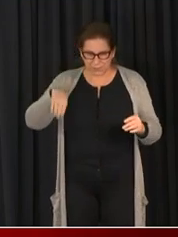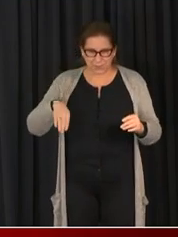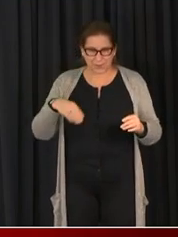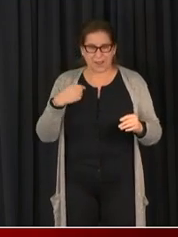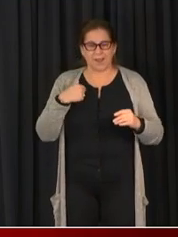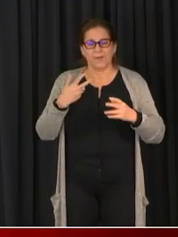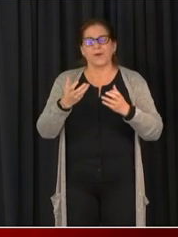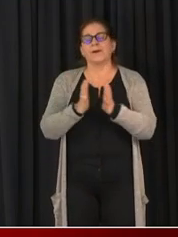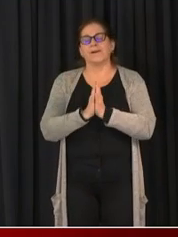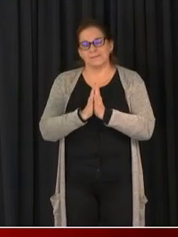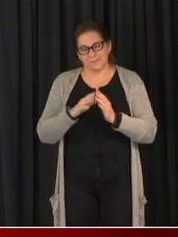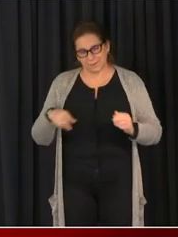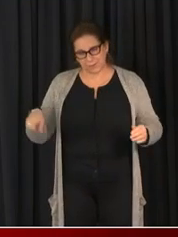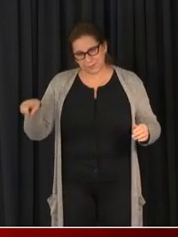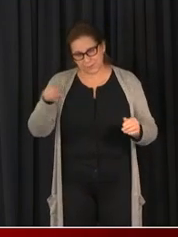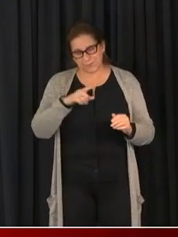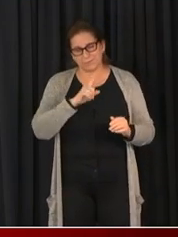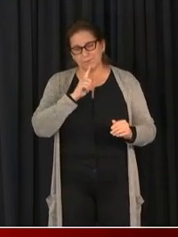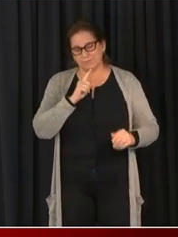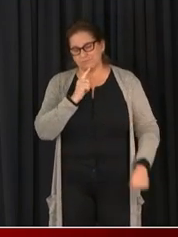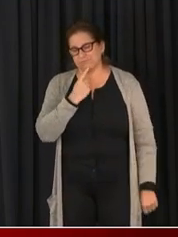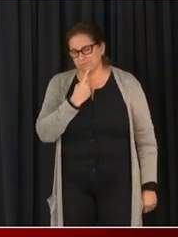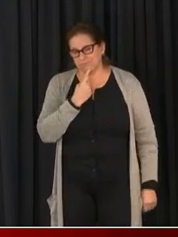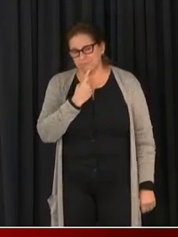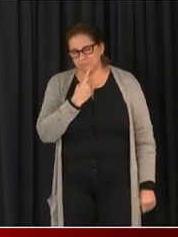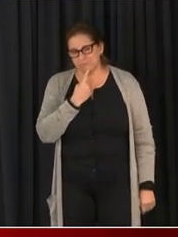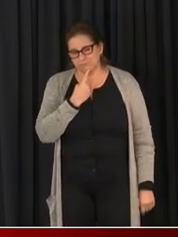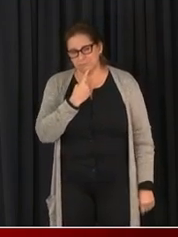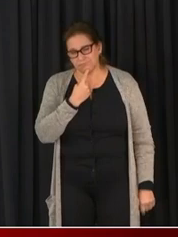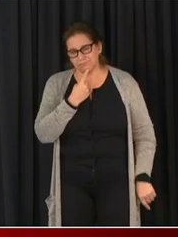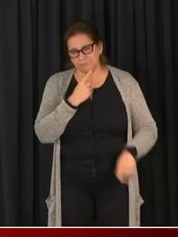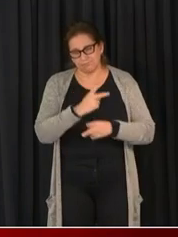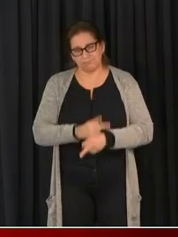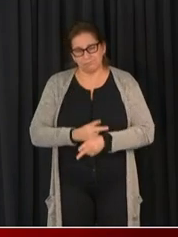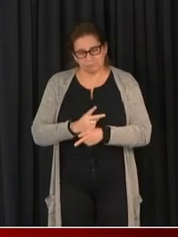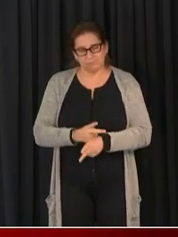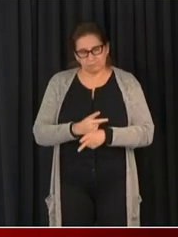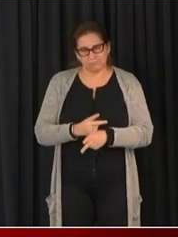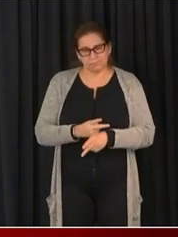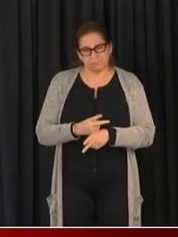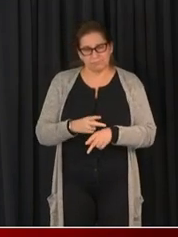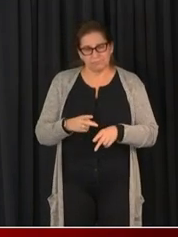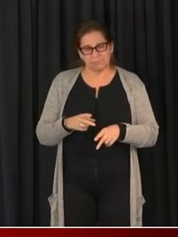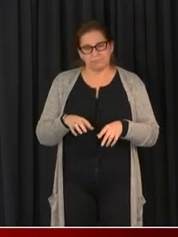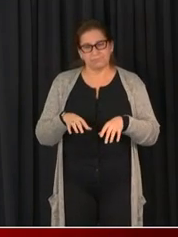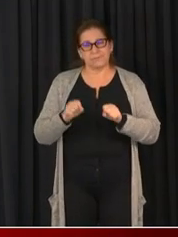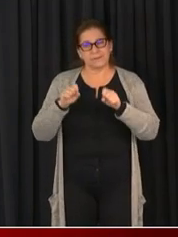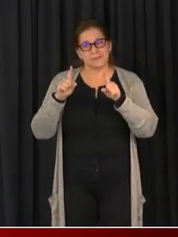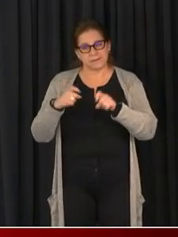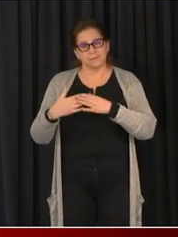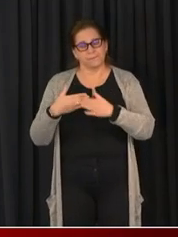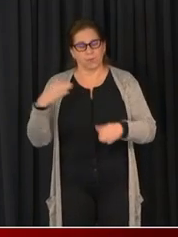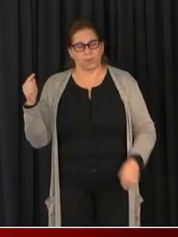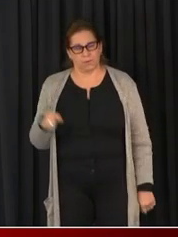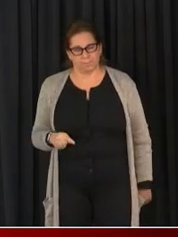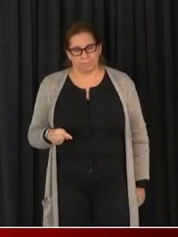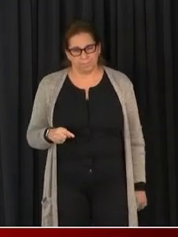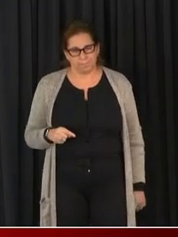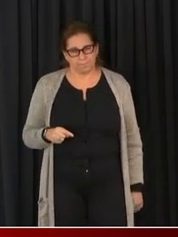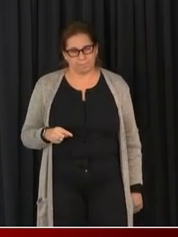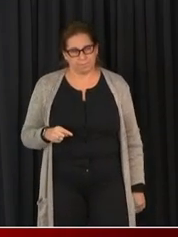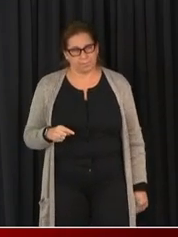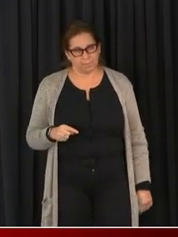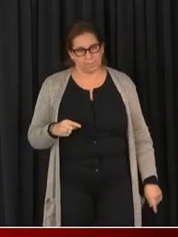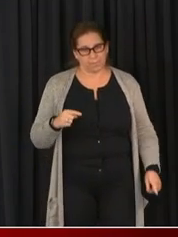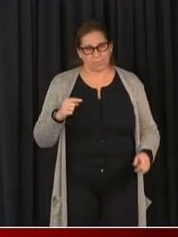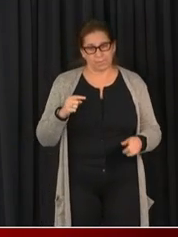them to be very, if they are going to travel here, to test before they come and to test when they get